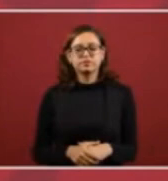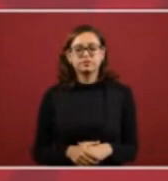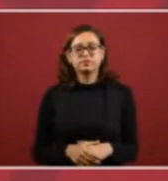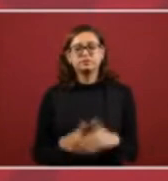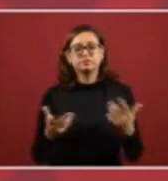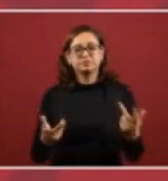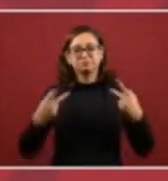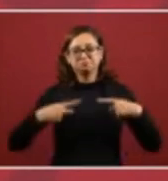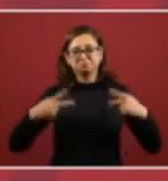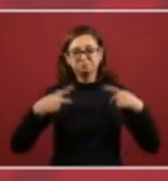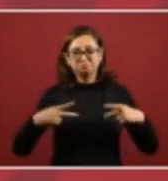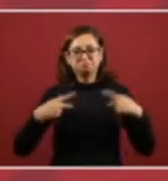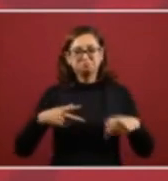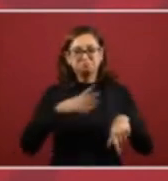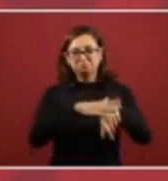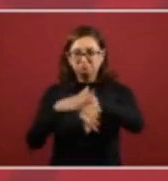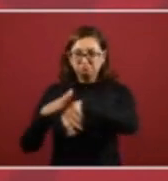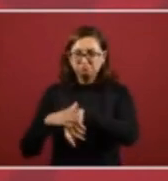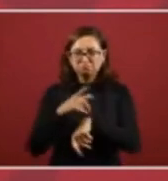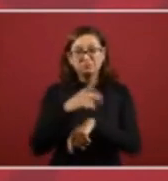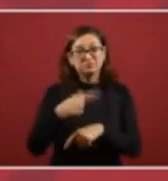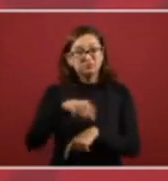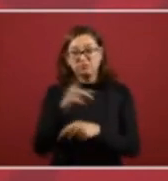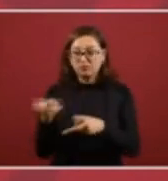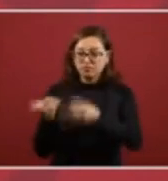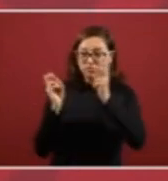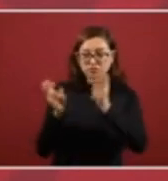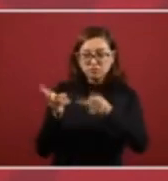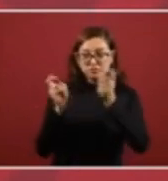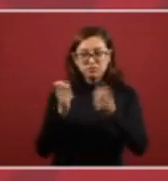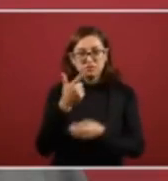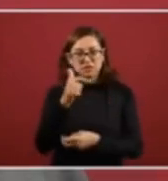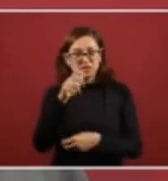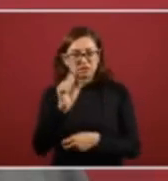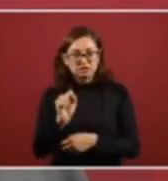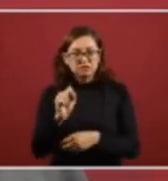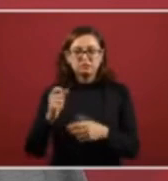cometiendo estos ilícitos, to these people that are committing these illicit acts.